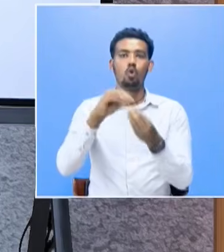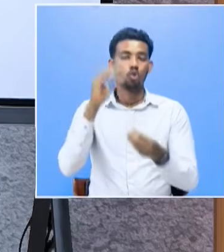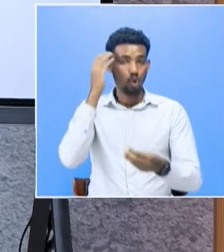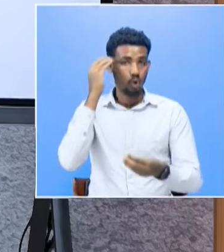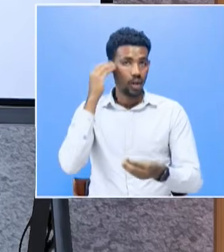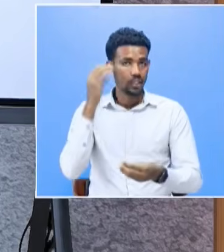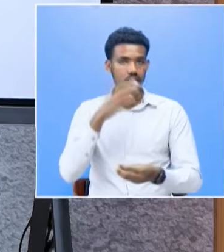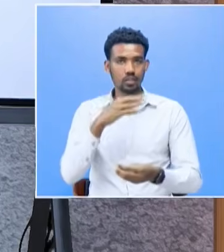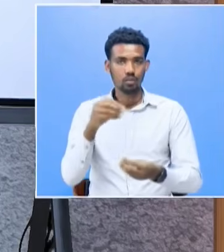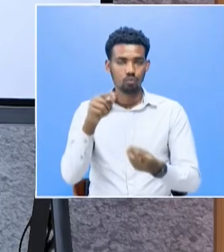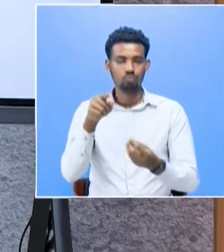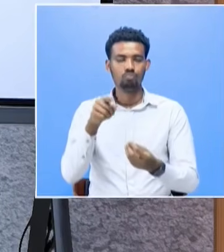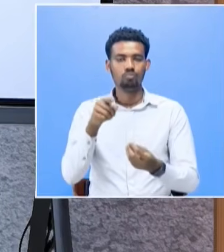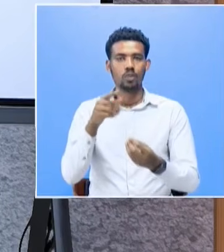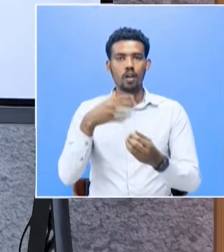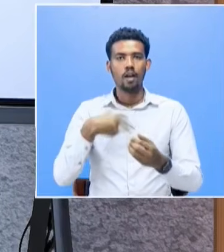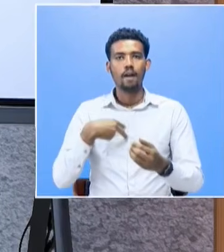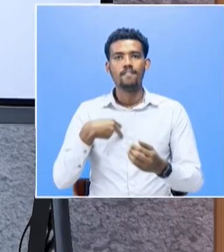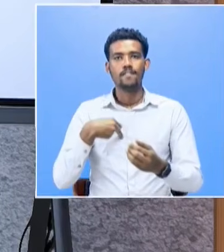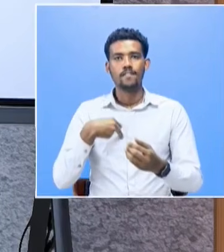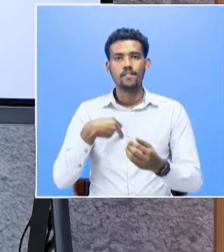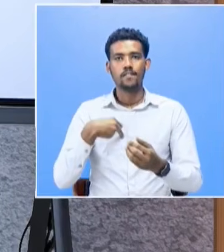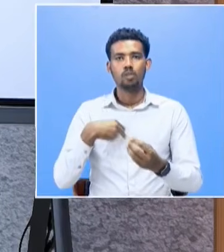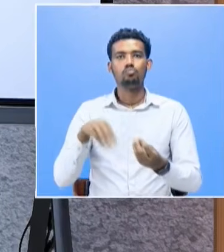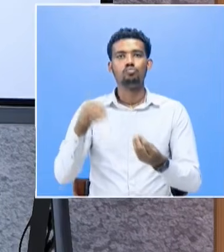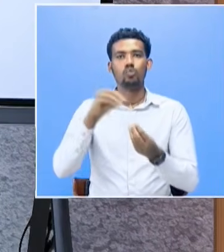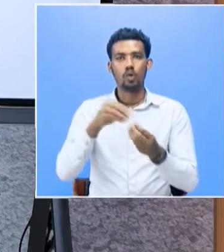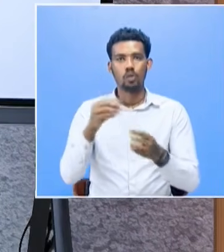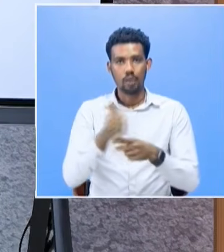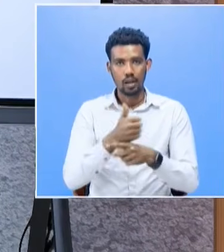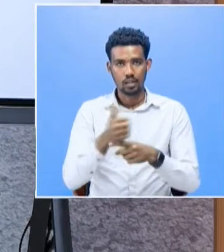more practice. Let me give you some question for us homework.